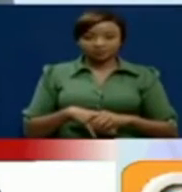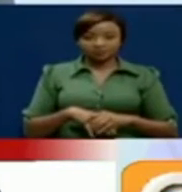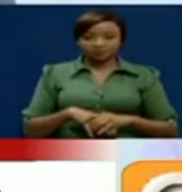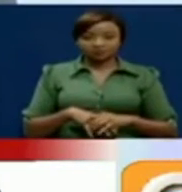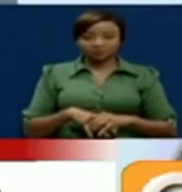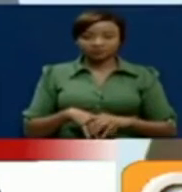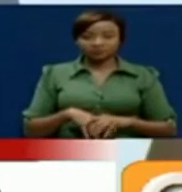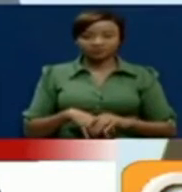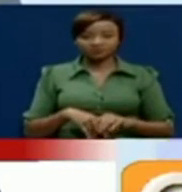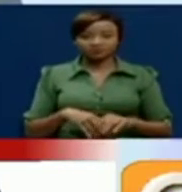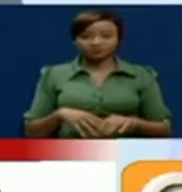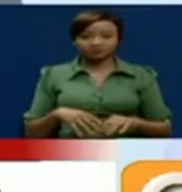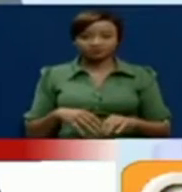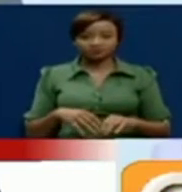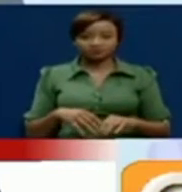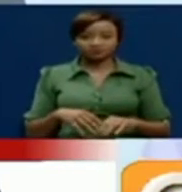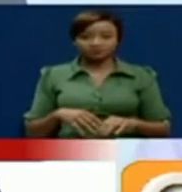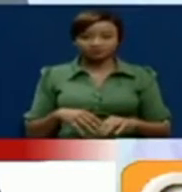country.